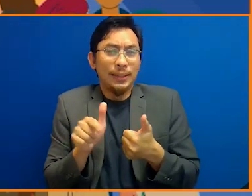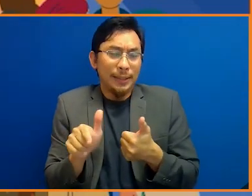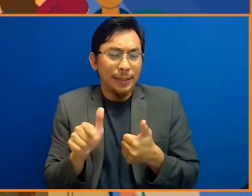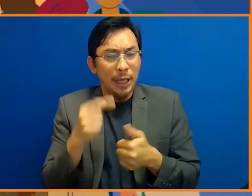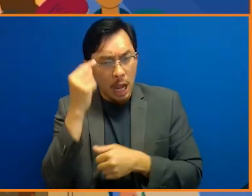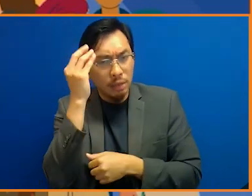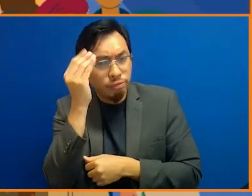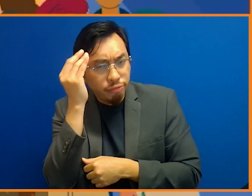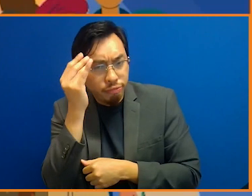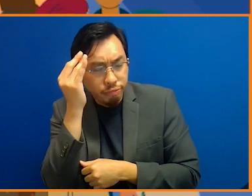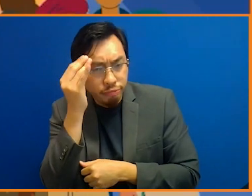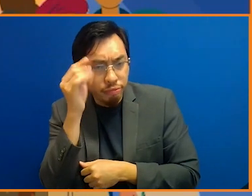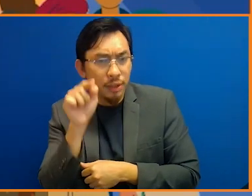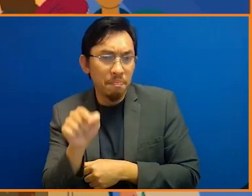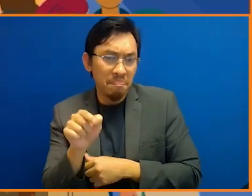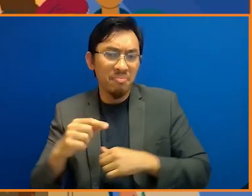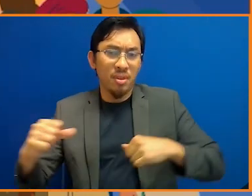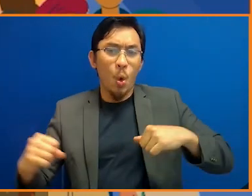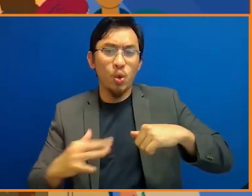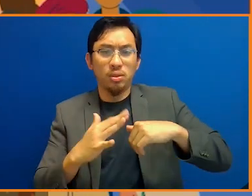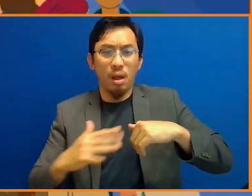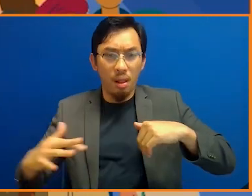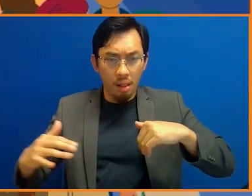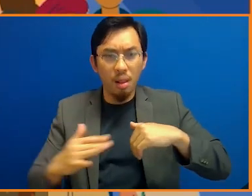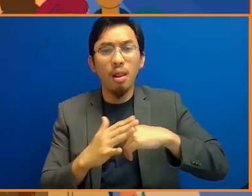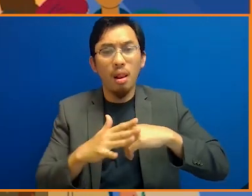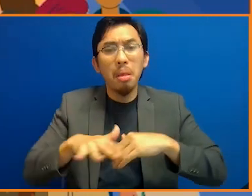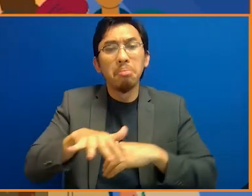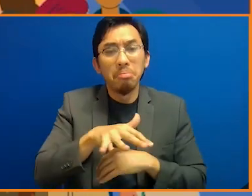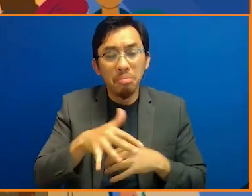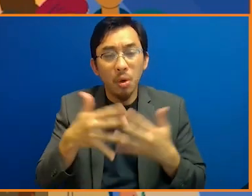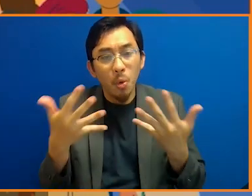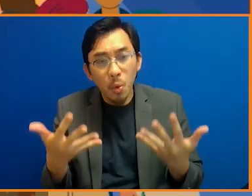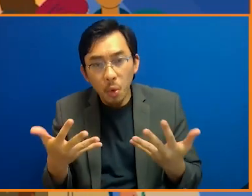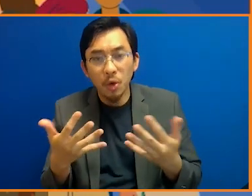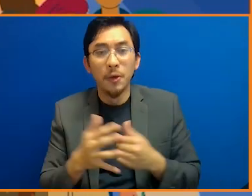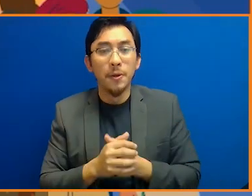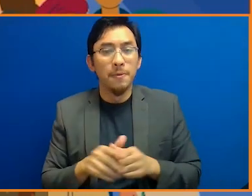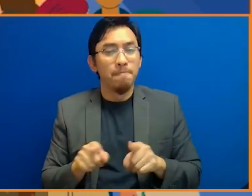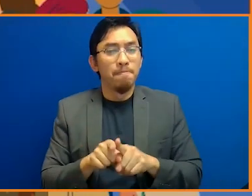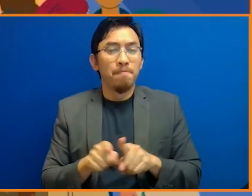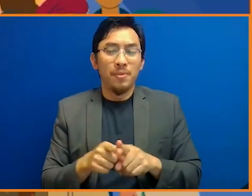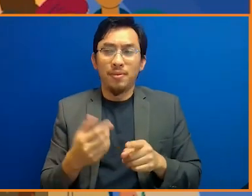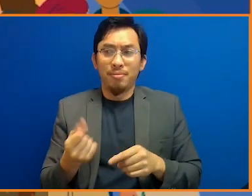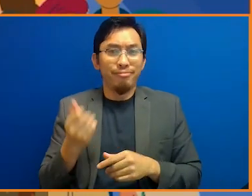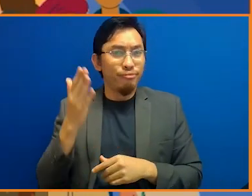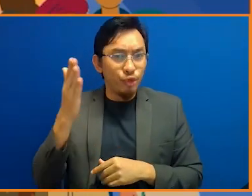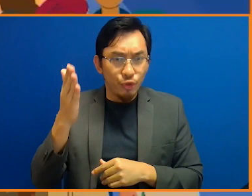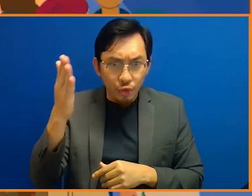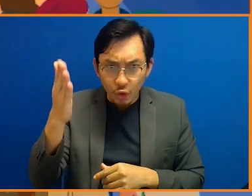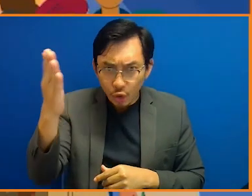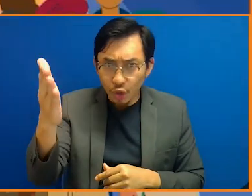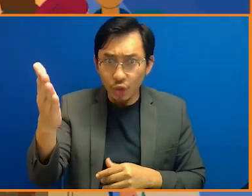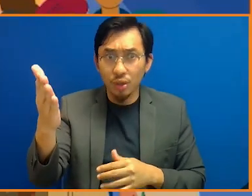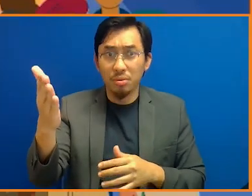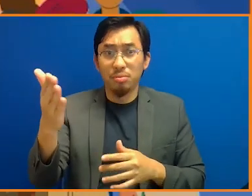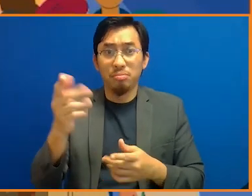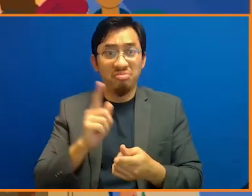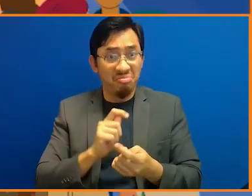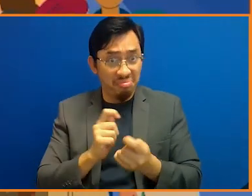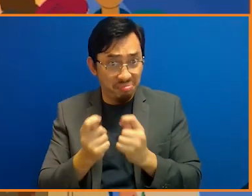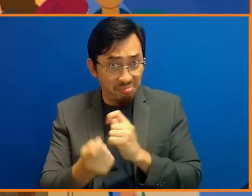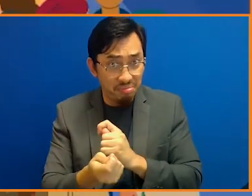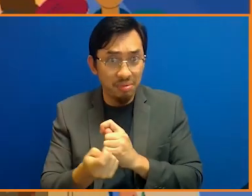we could keep the no-build zone along the coastal area to our next or like so many